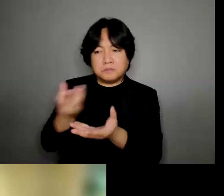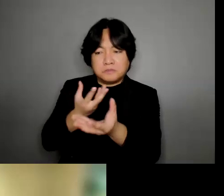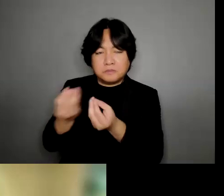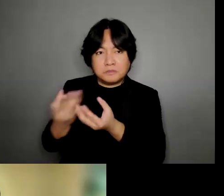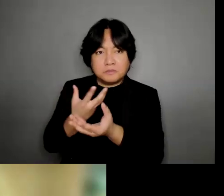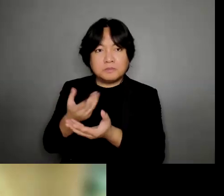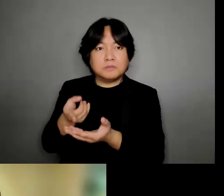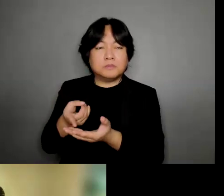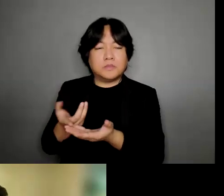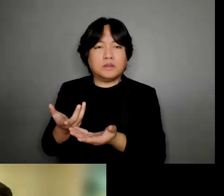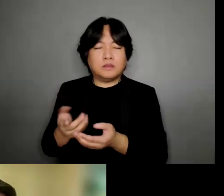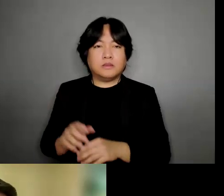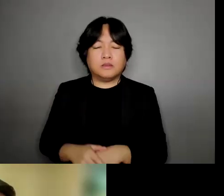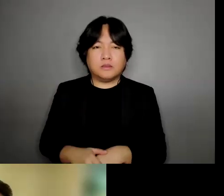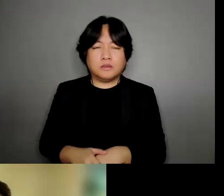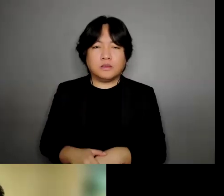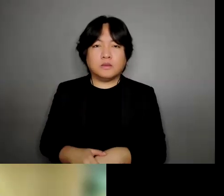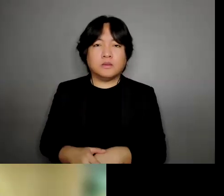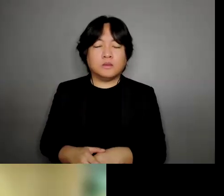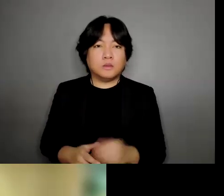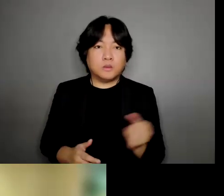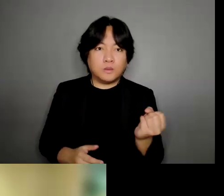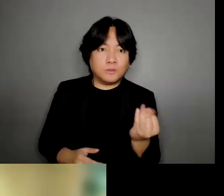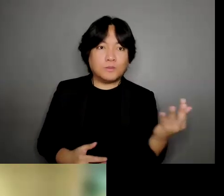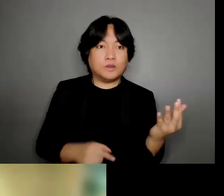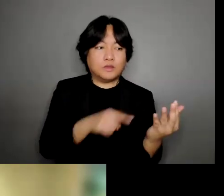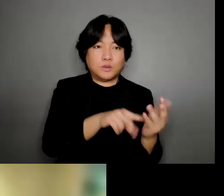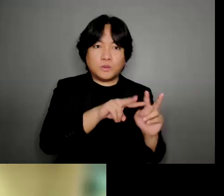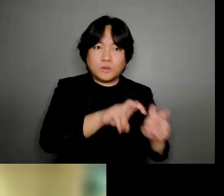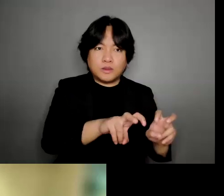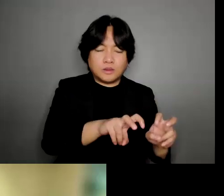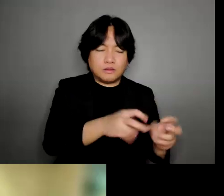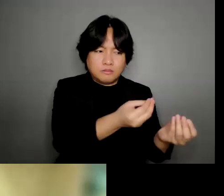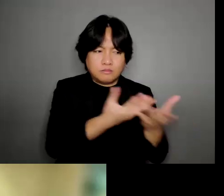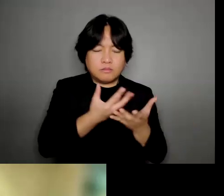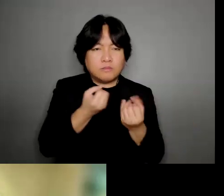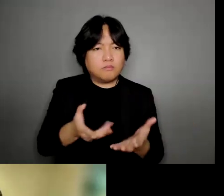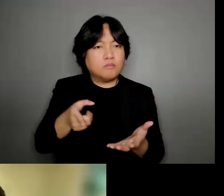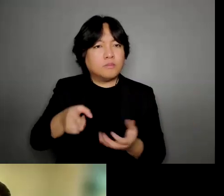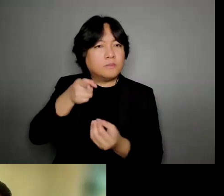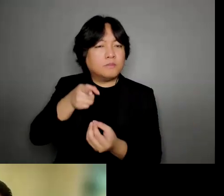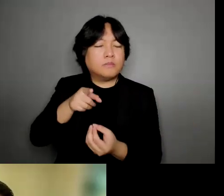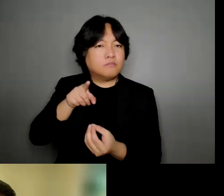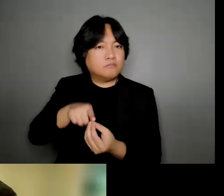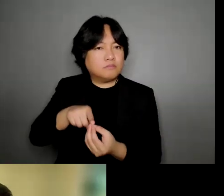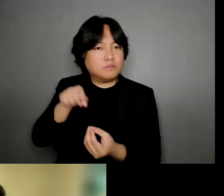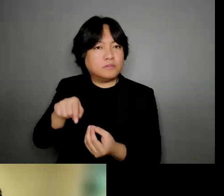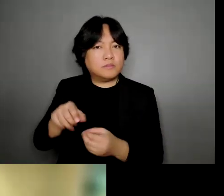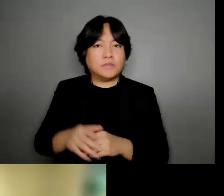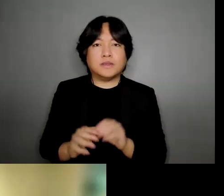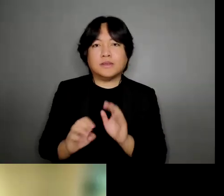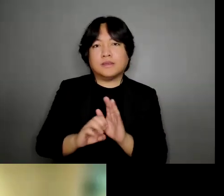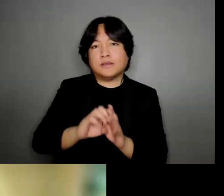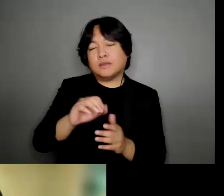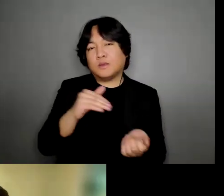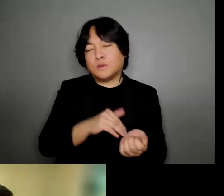mga qualitative researchers natin tungkol dito. For example, si Sir Janiel Garcia, you have